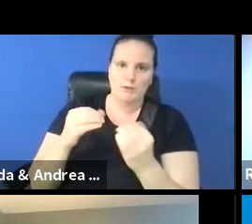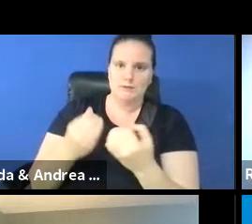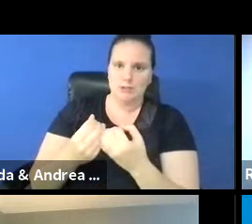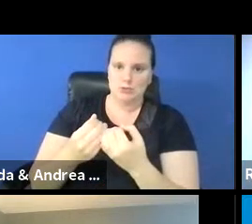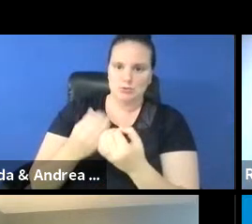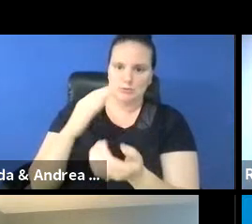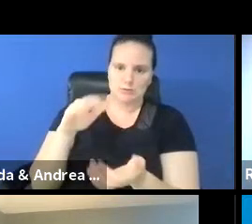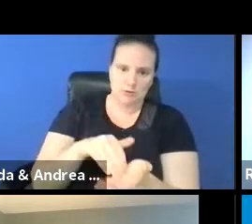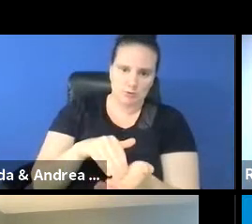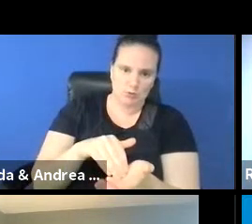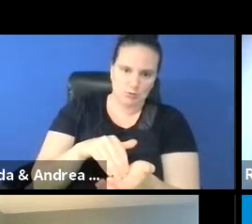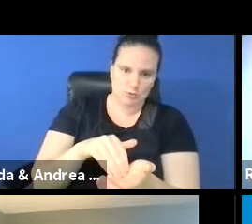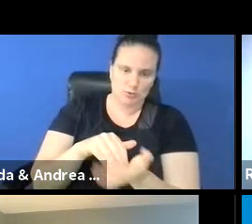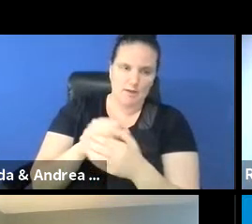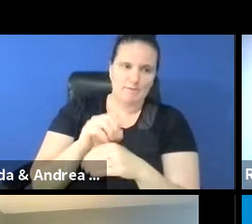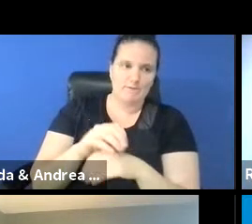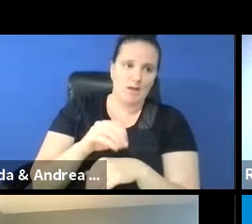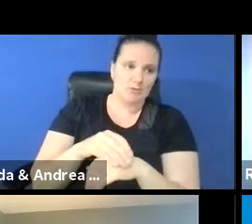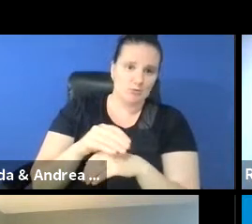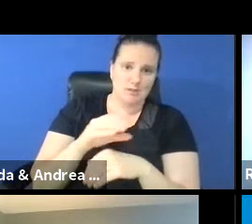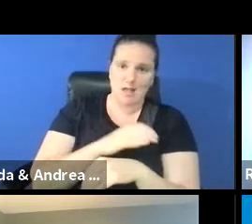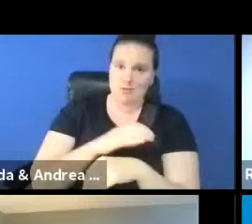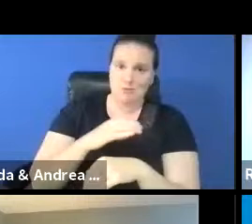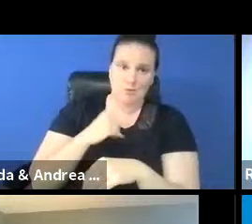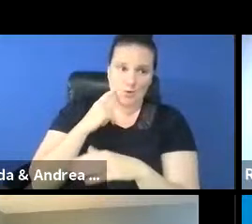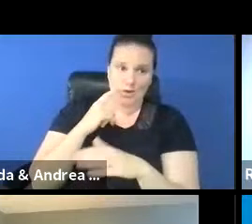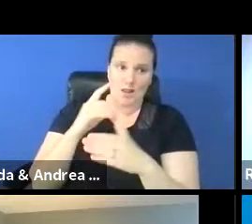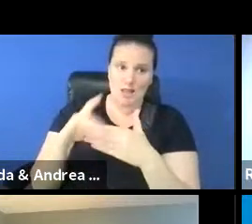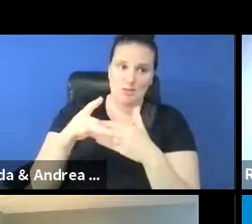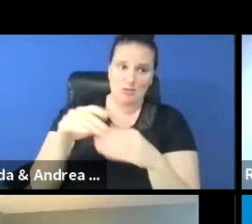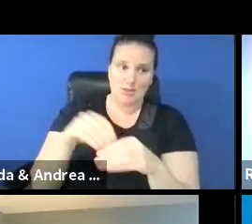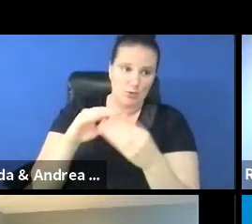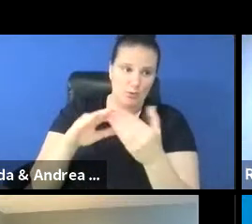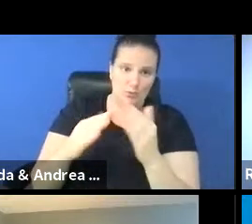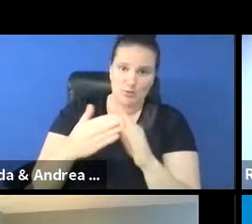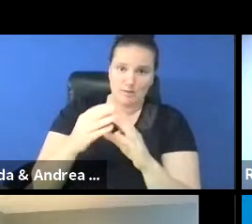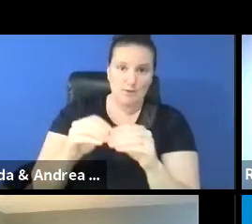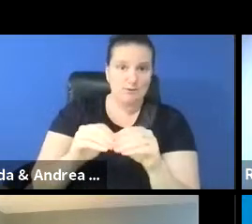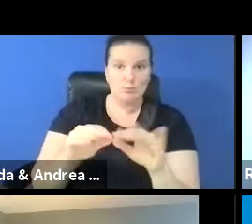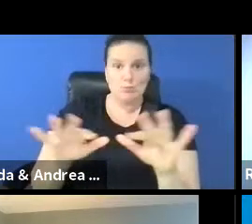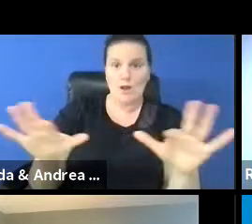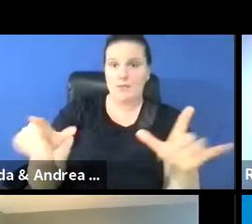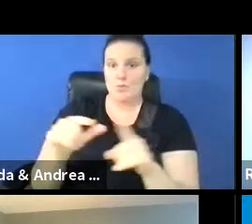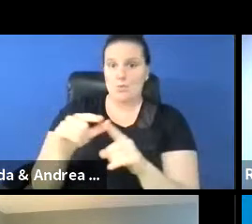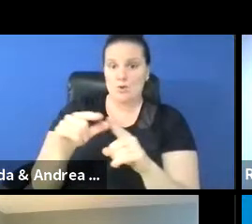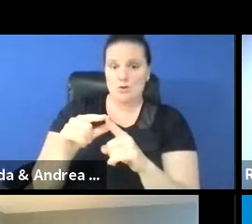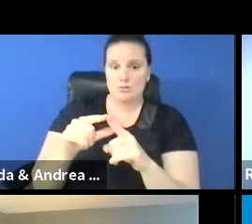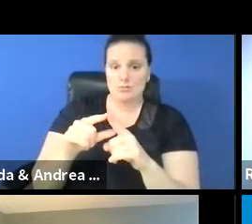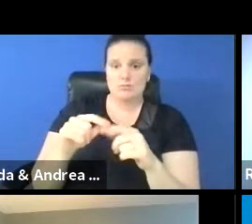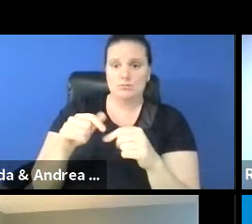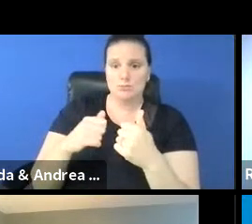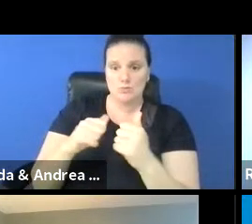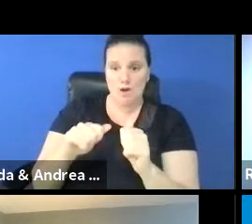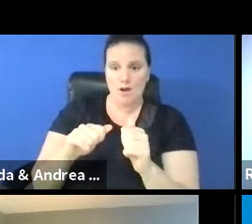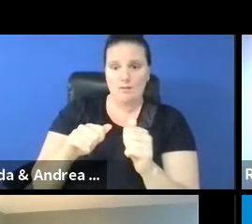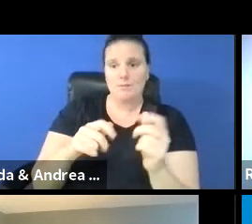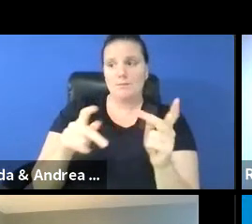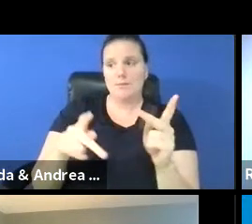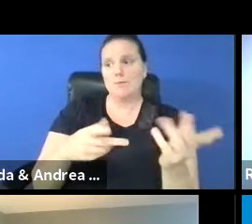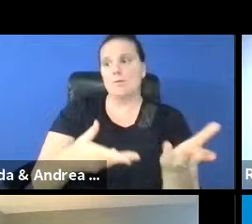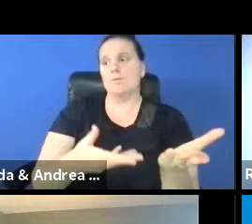centers, and then advisory councils who are leaders in the community who can spread the word, and then try to bring people to